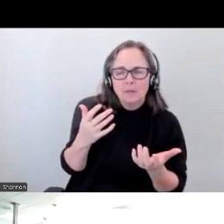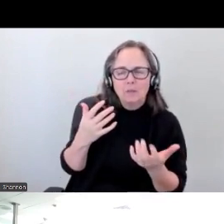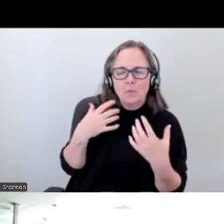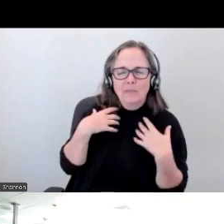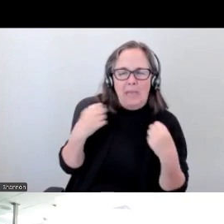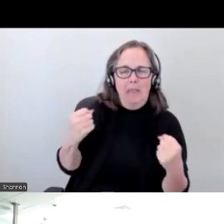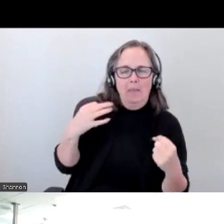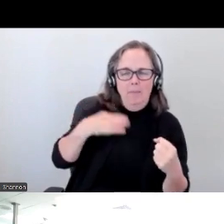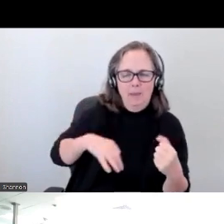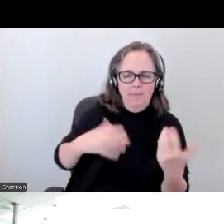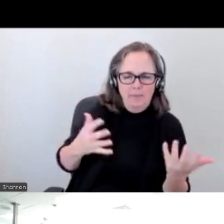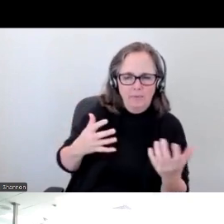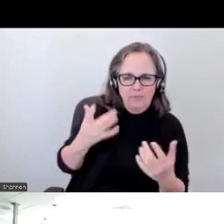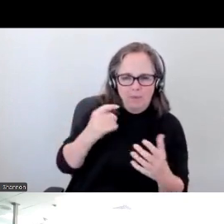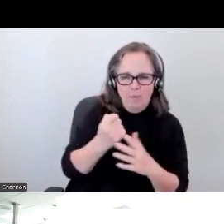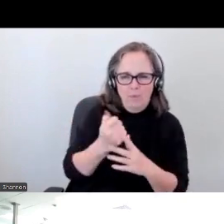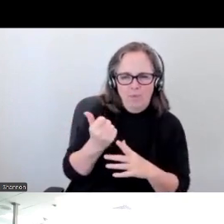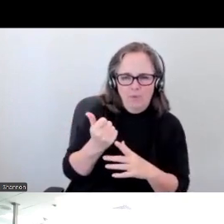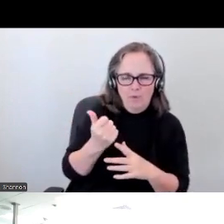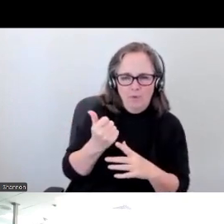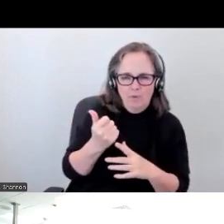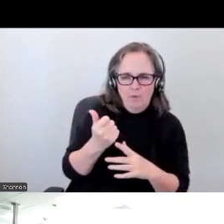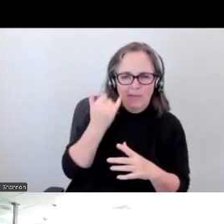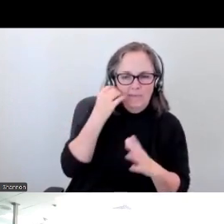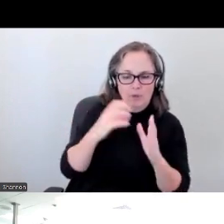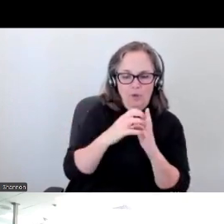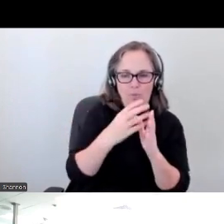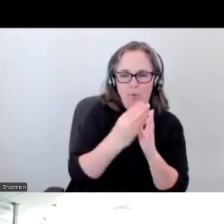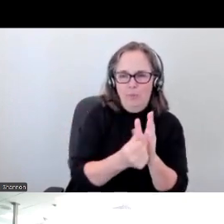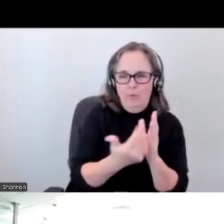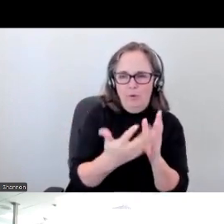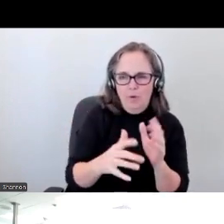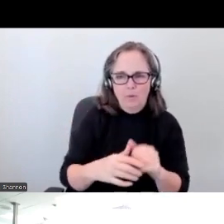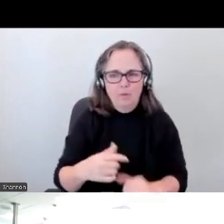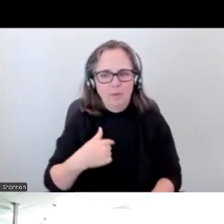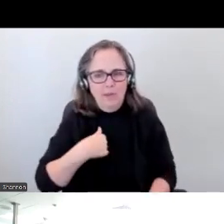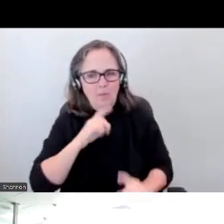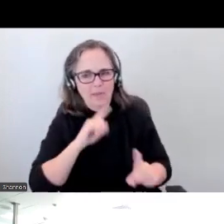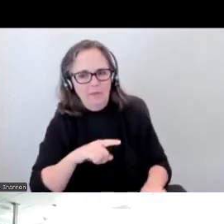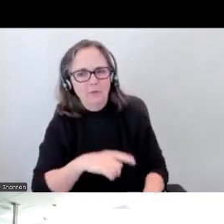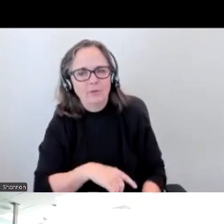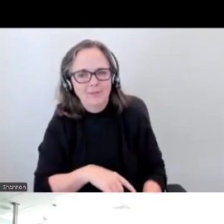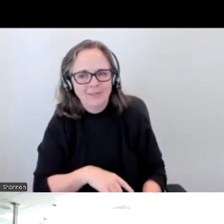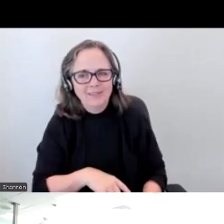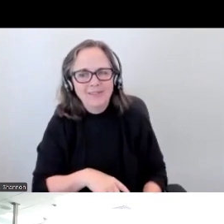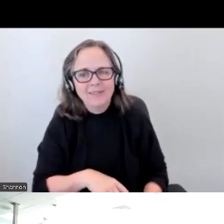benefit for this removal when the tumor's completely gone? I'll take that one. Okay.